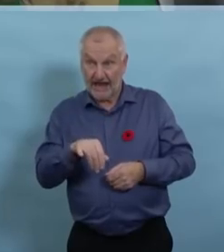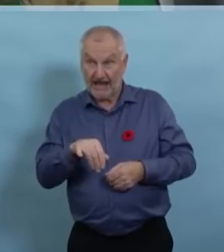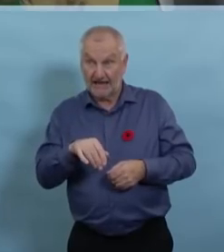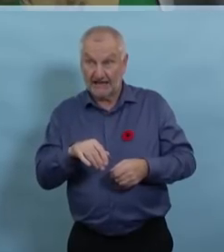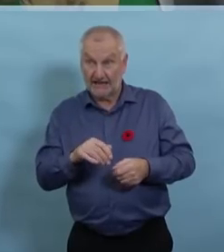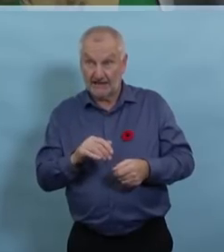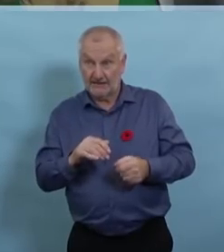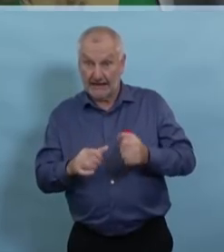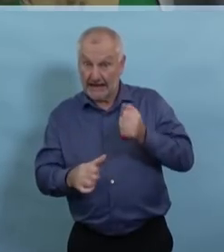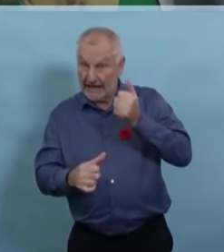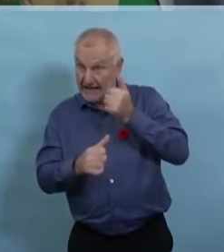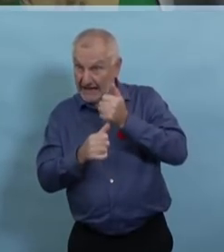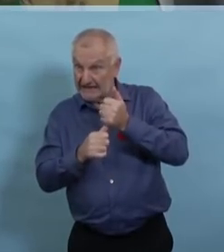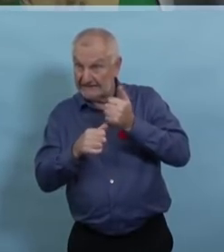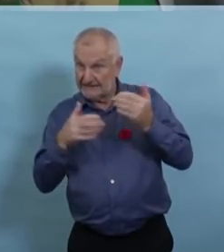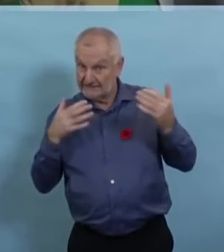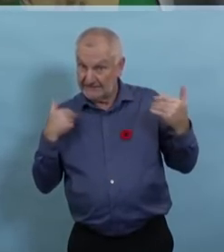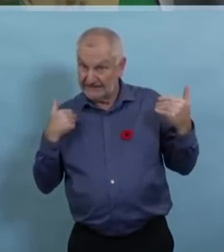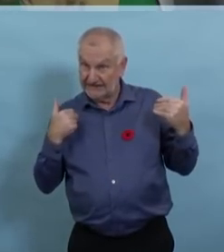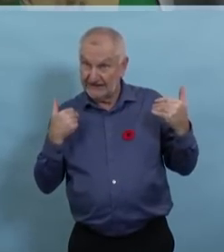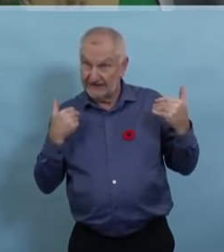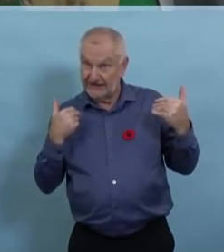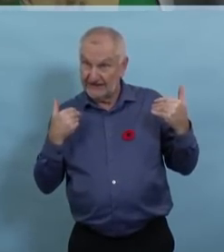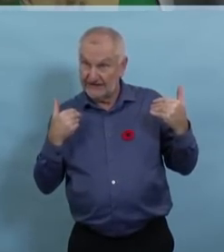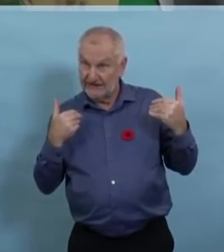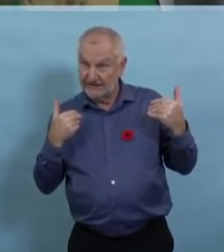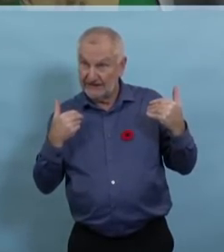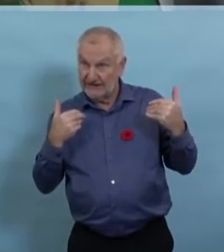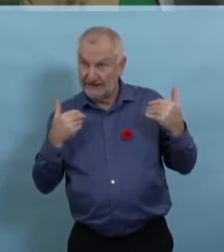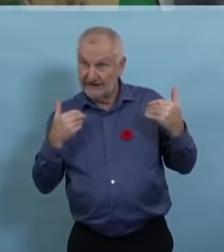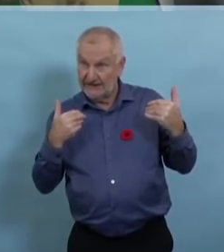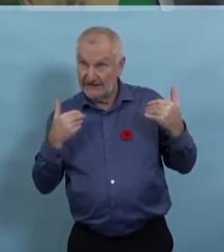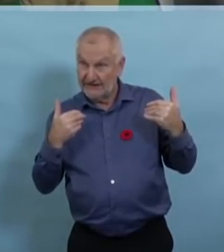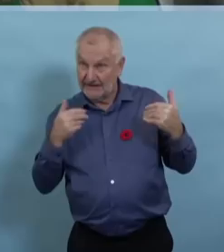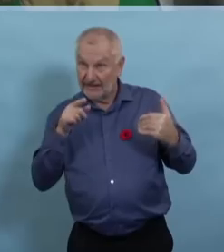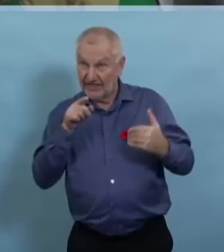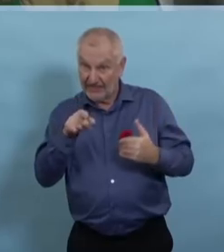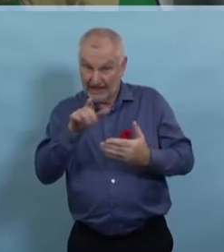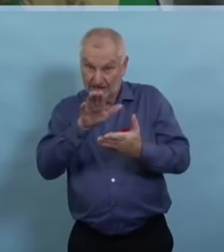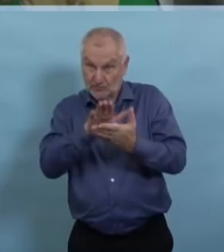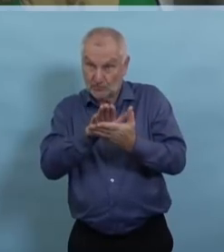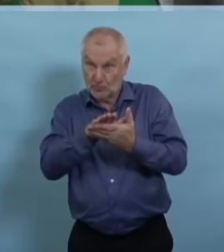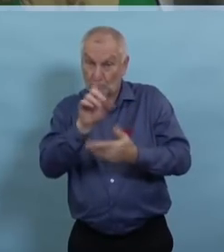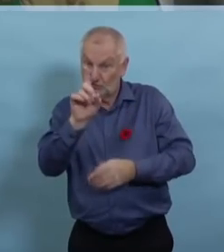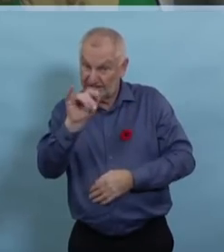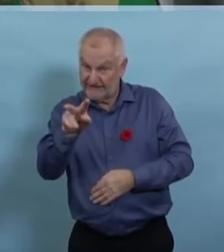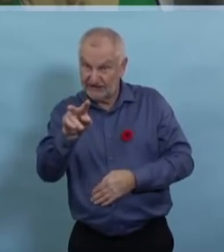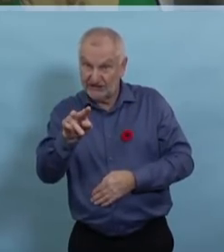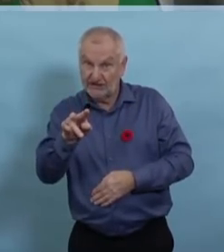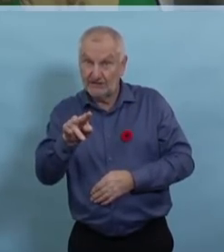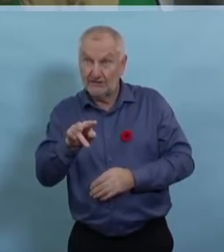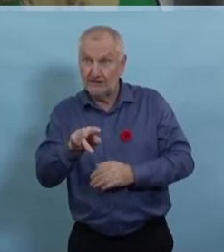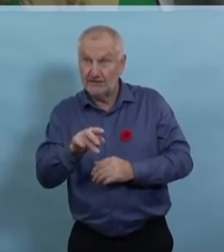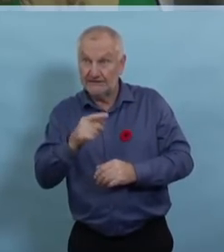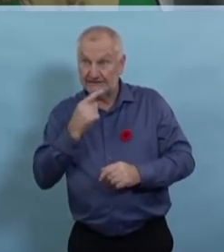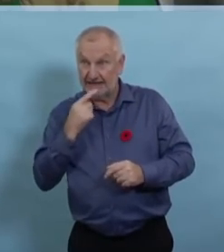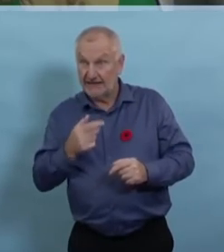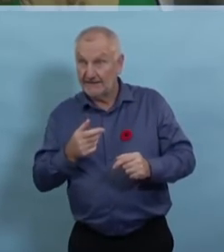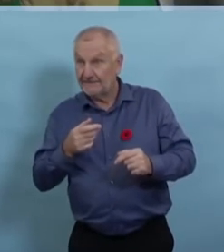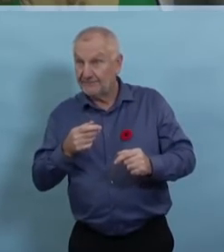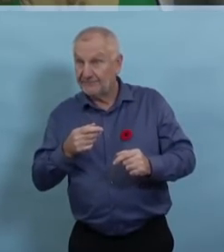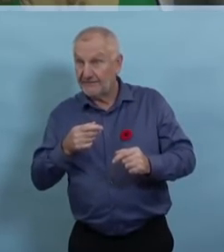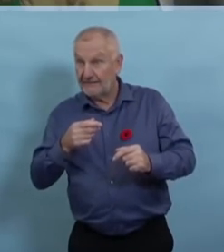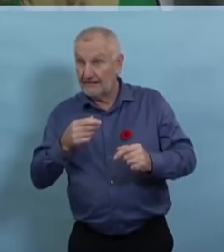deputy minister, direction was given to school divisions to set aside those masks that are within